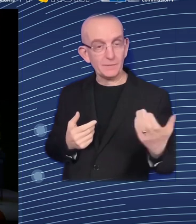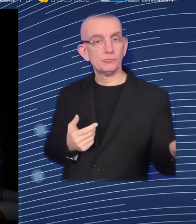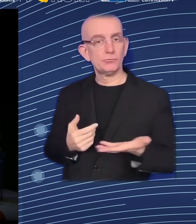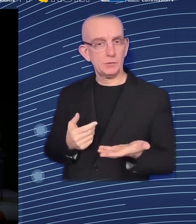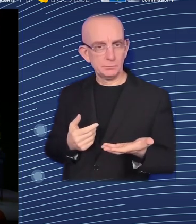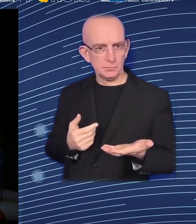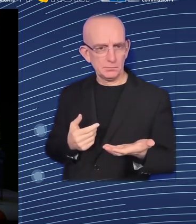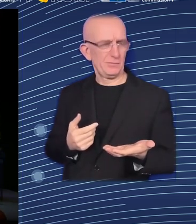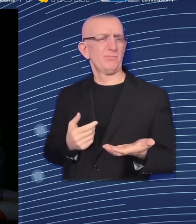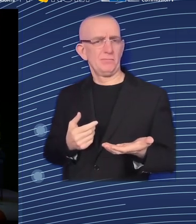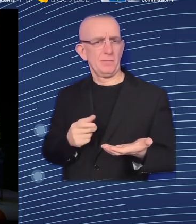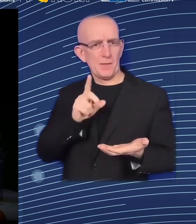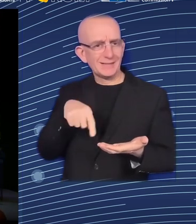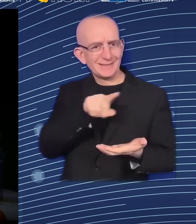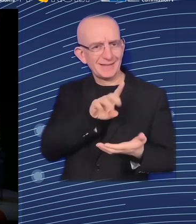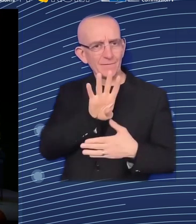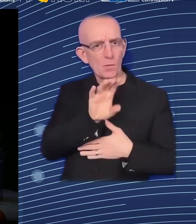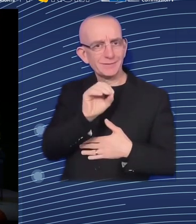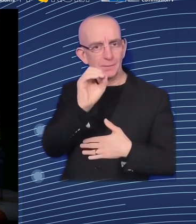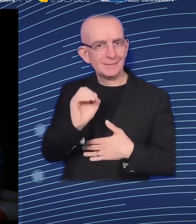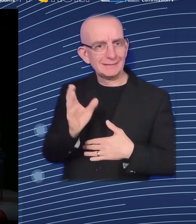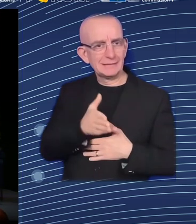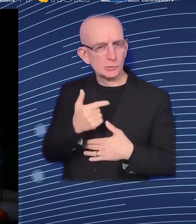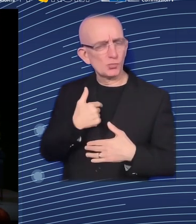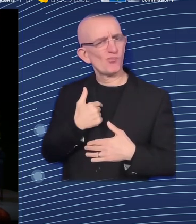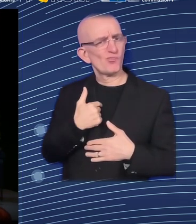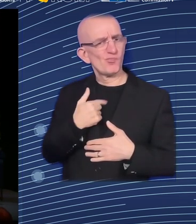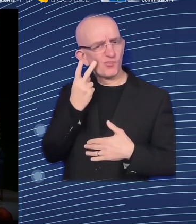was wondering, you have mentioned, I think,